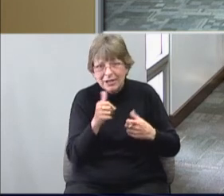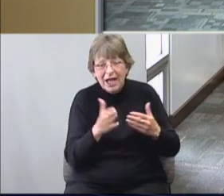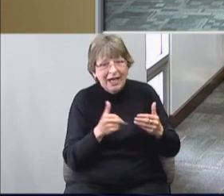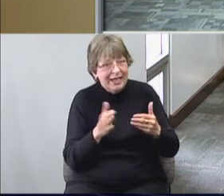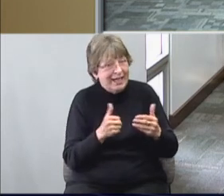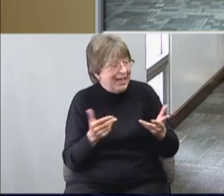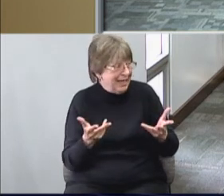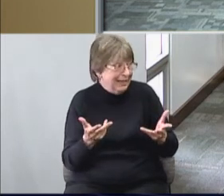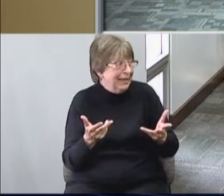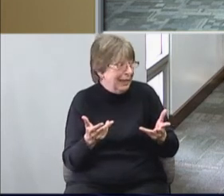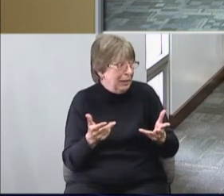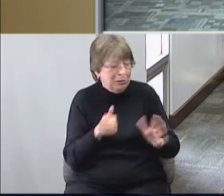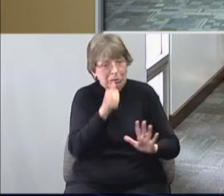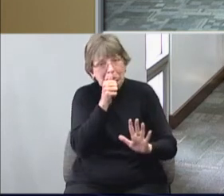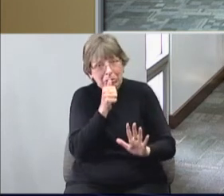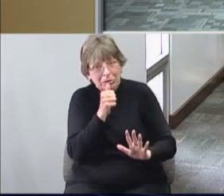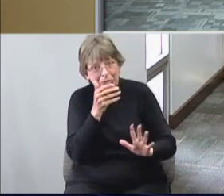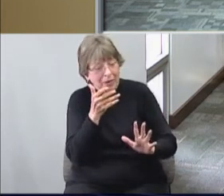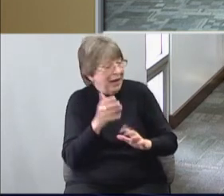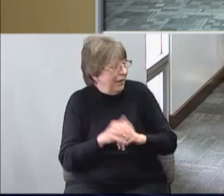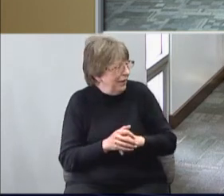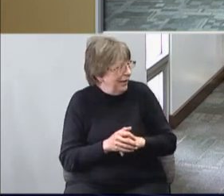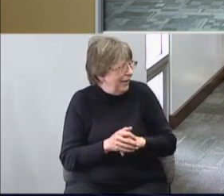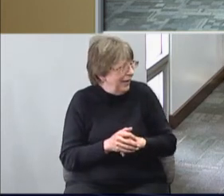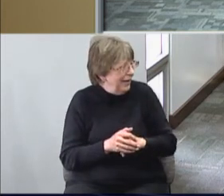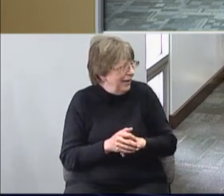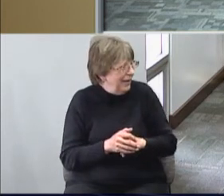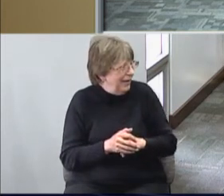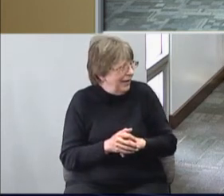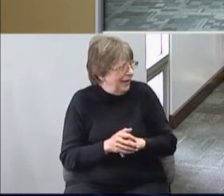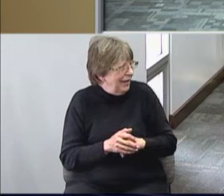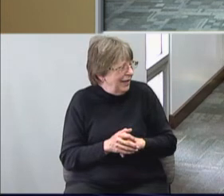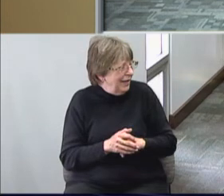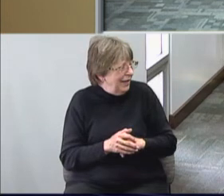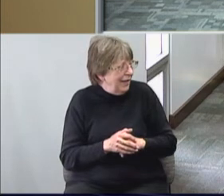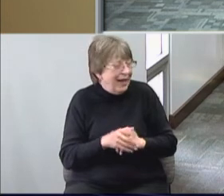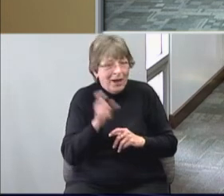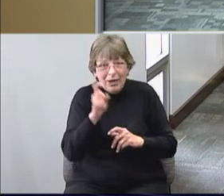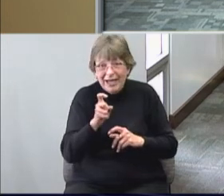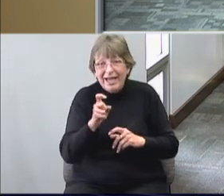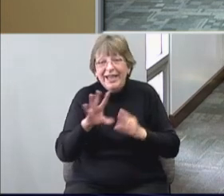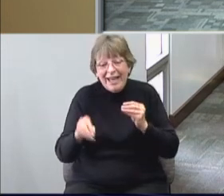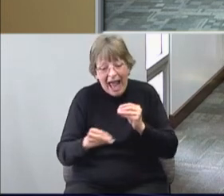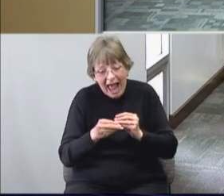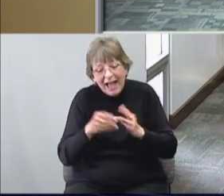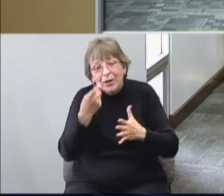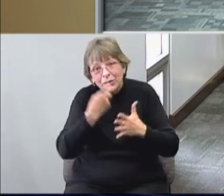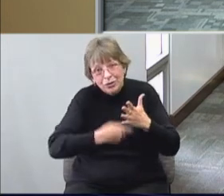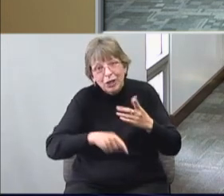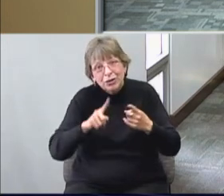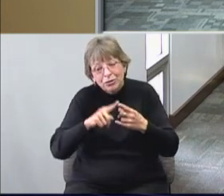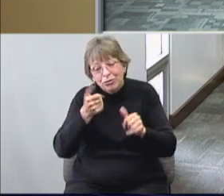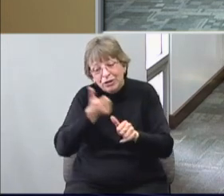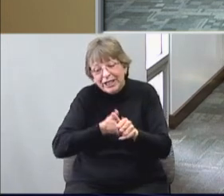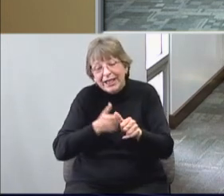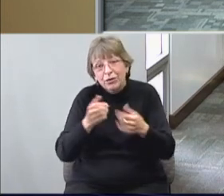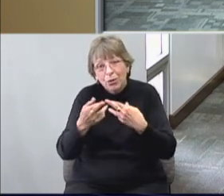bring in to the room. But we want to